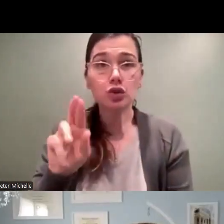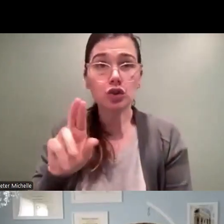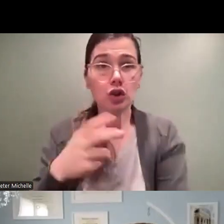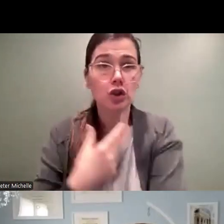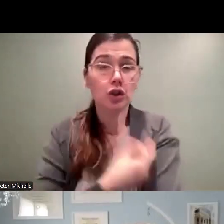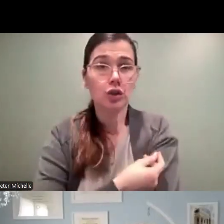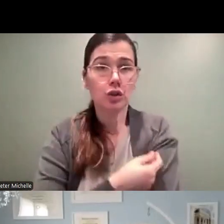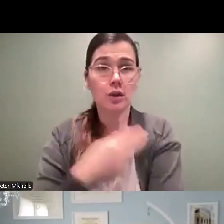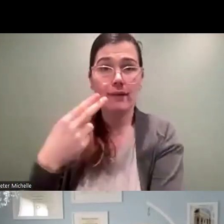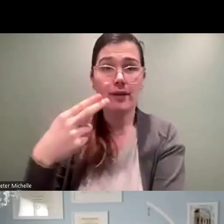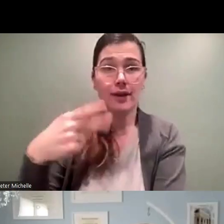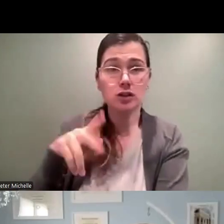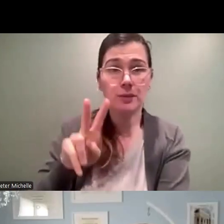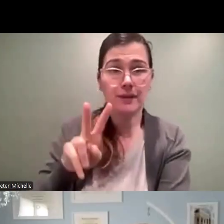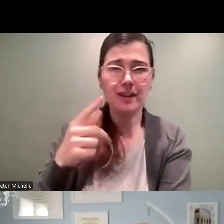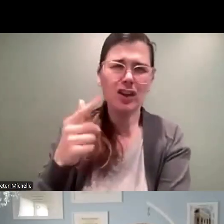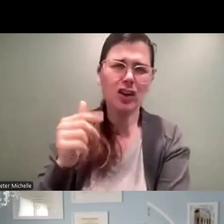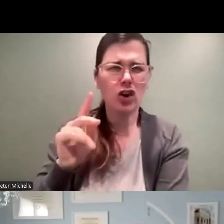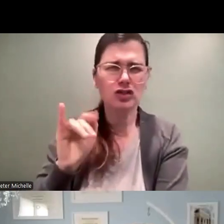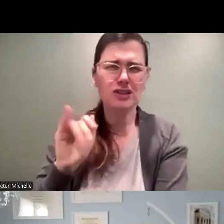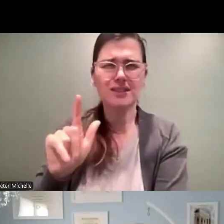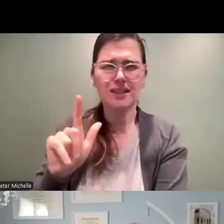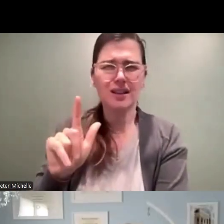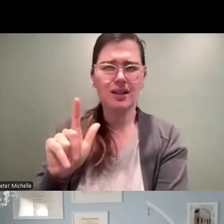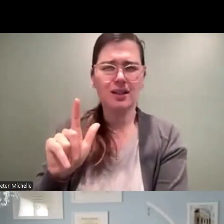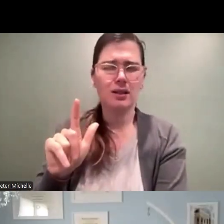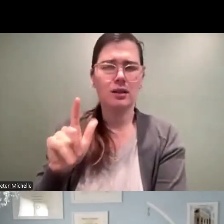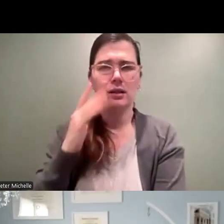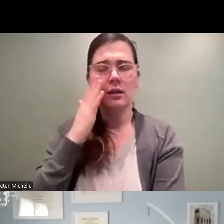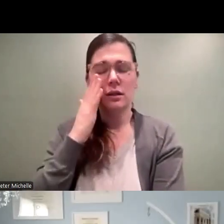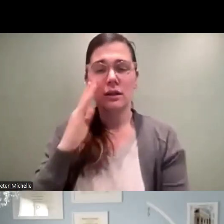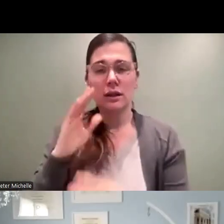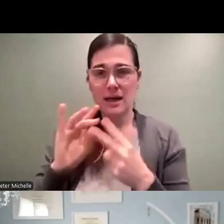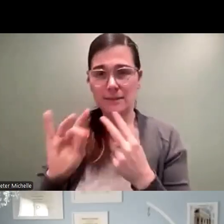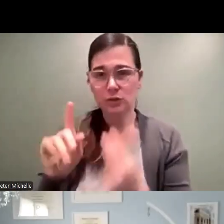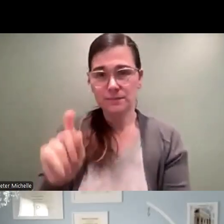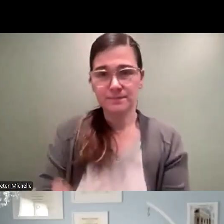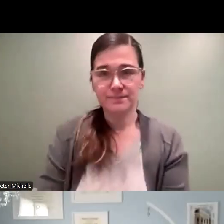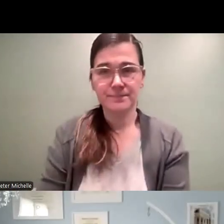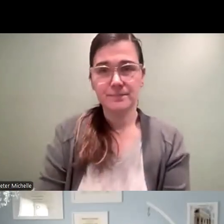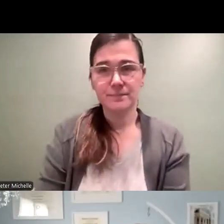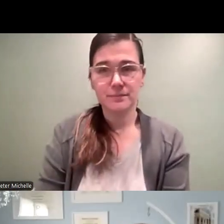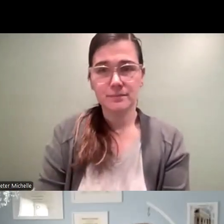HPV Gardasil nonavalent option?